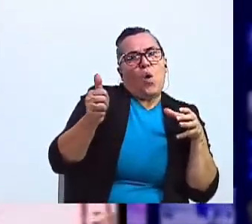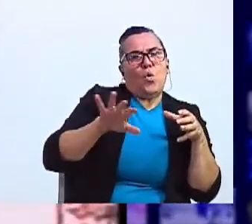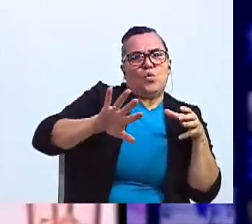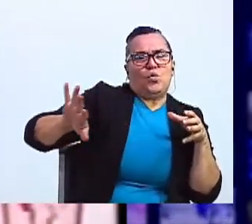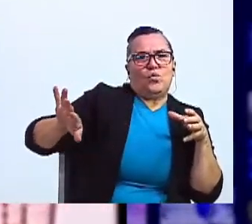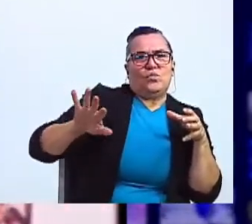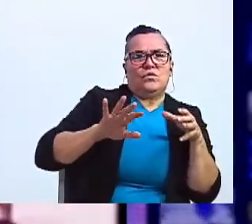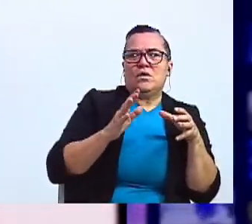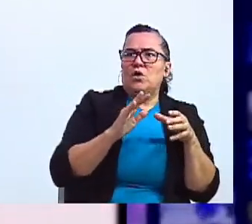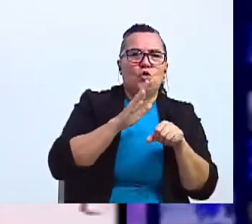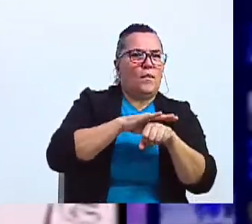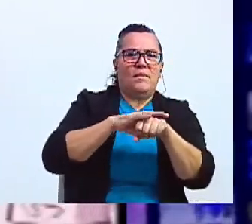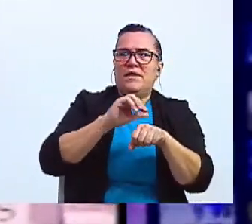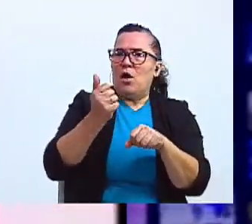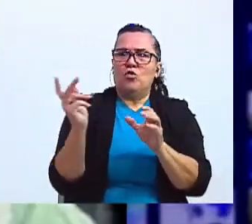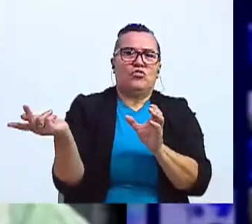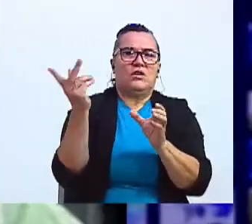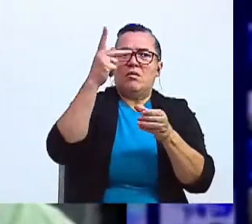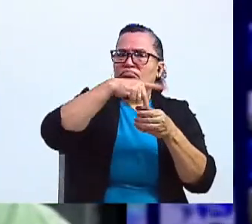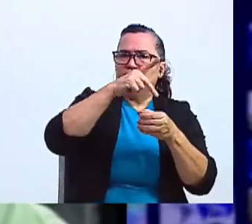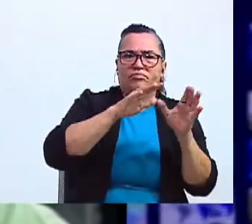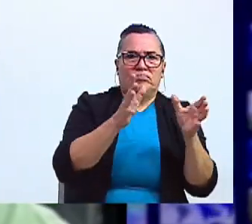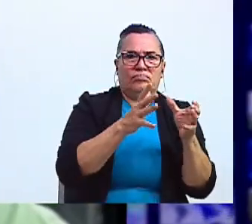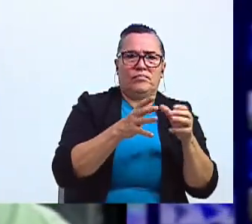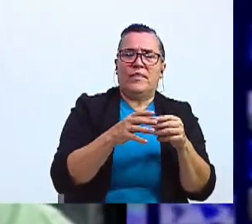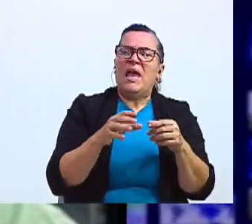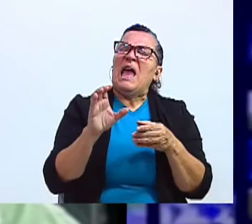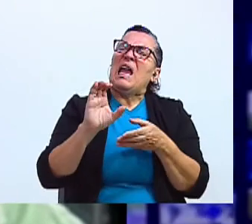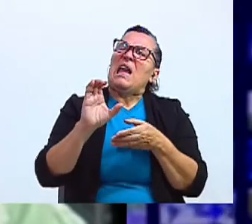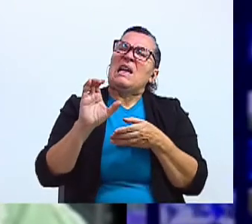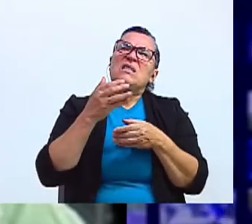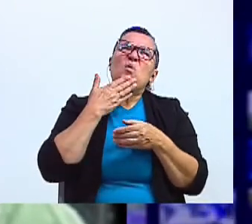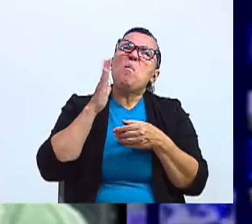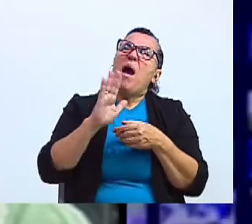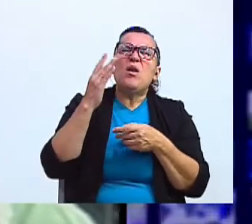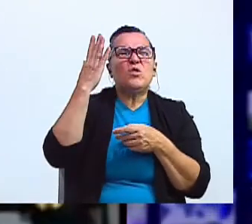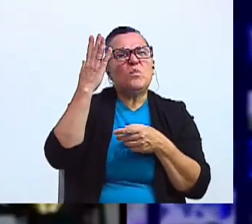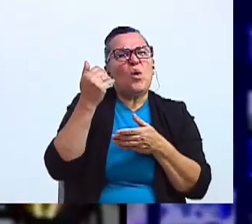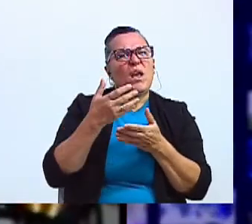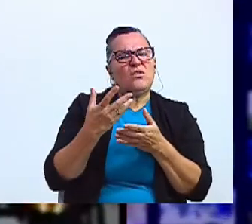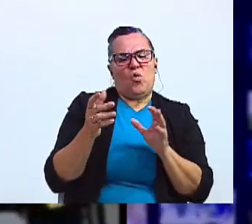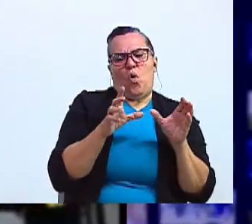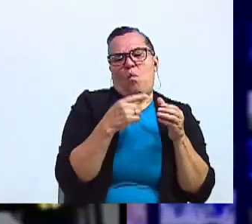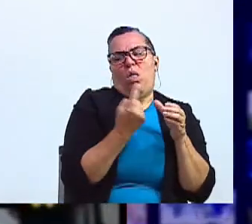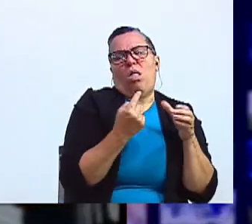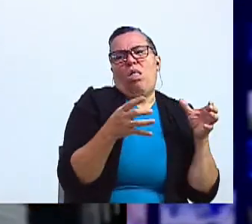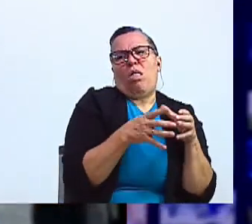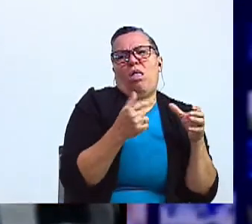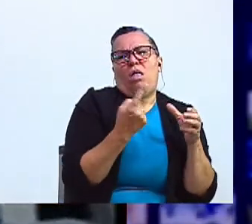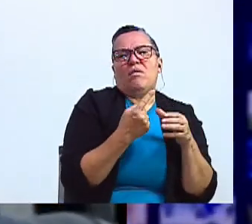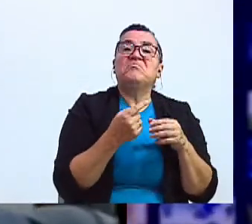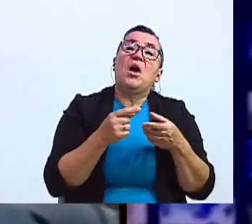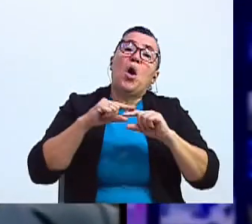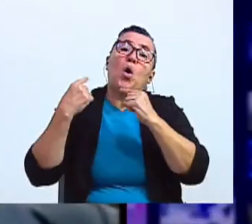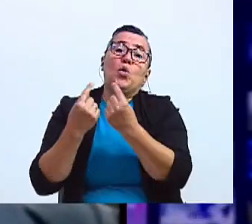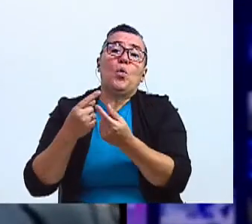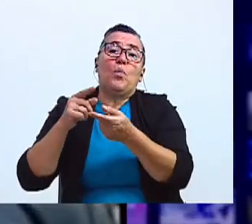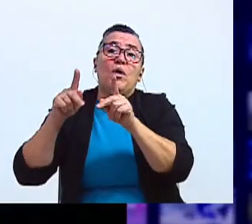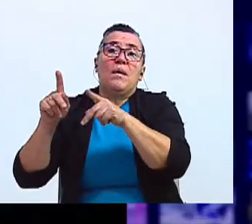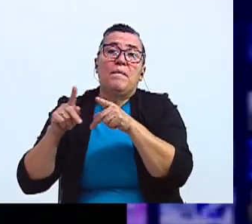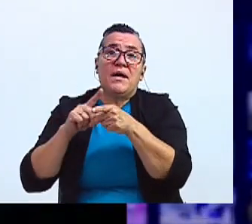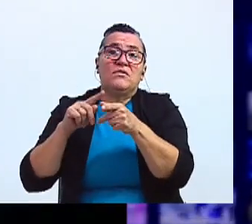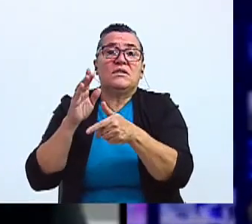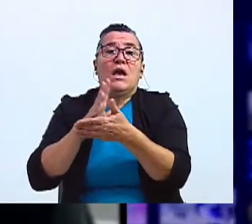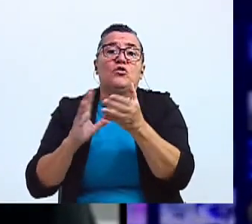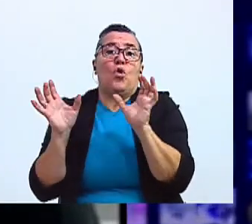not allowing others to participate in it. Cliques can be bad because they're kind of exclusive. I say a clique is a group of friends who can be sometimes